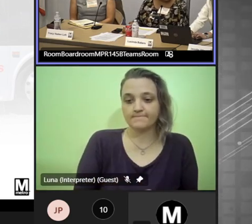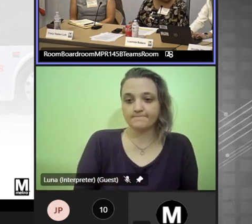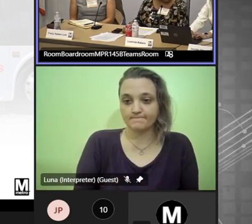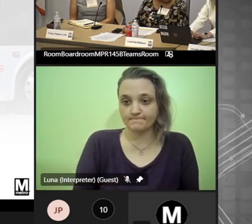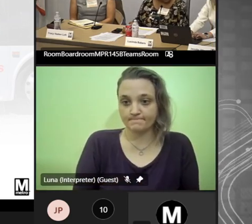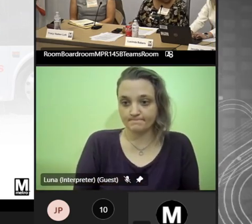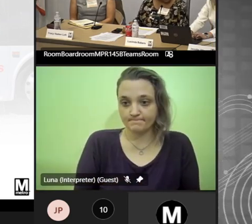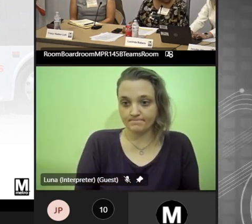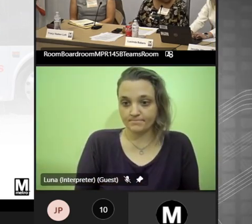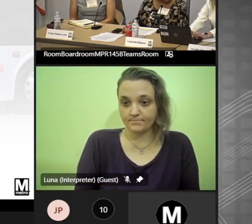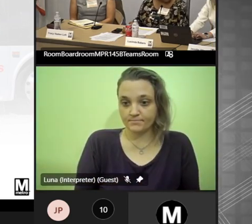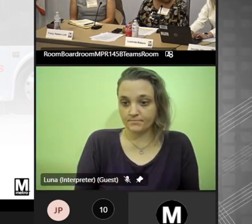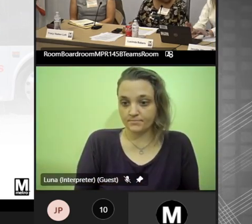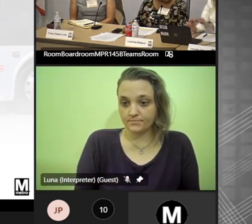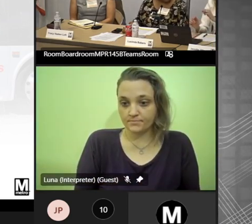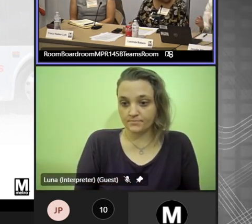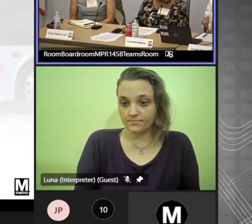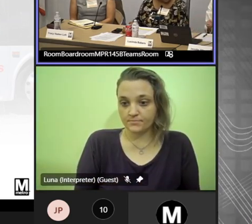start speaking.